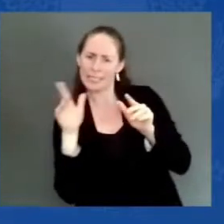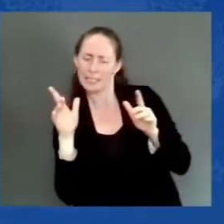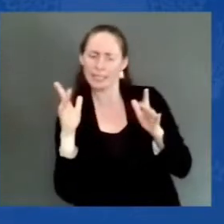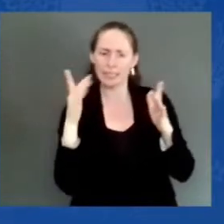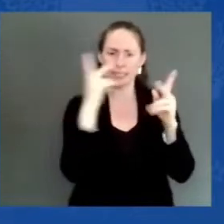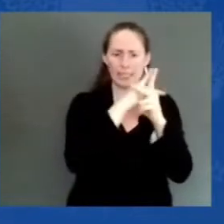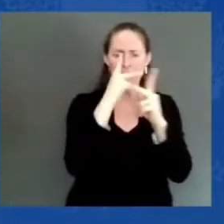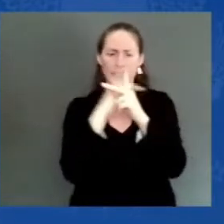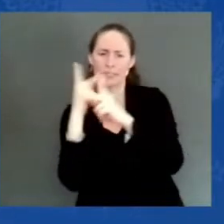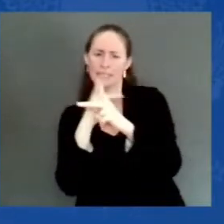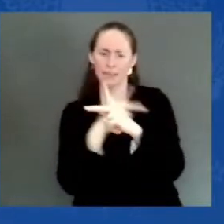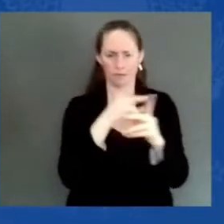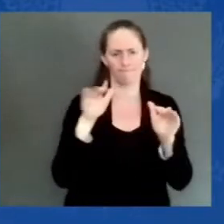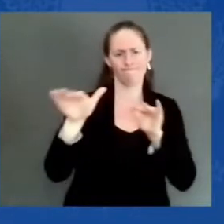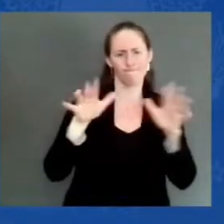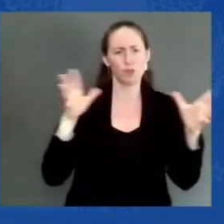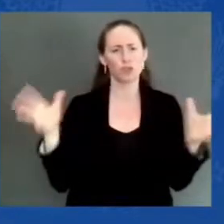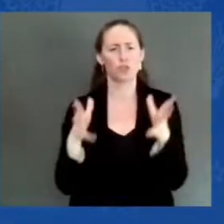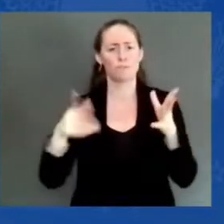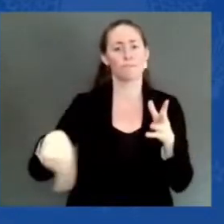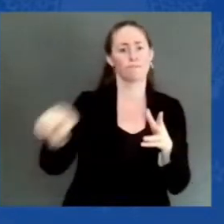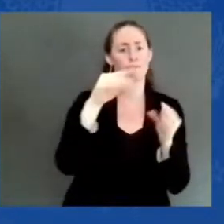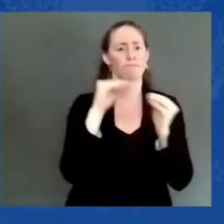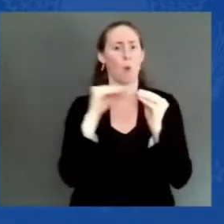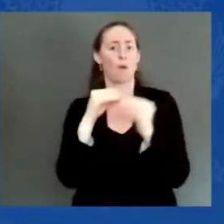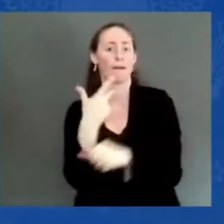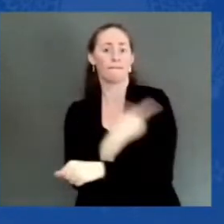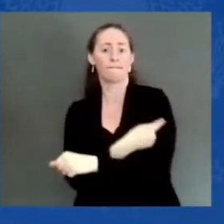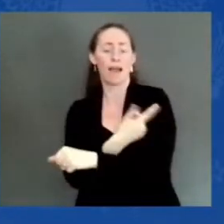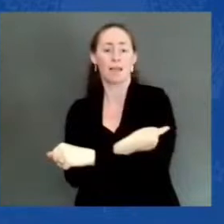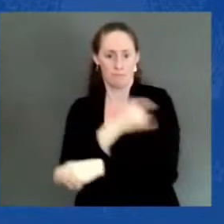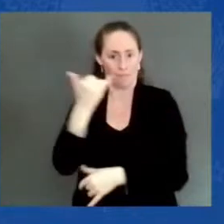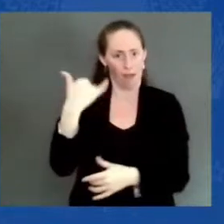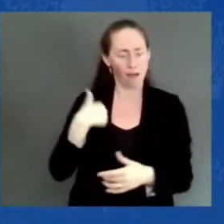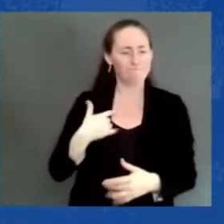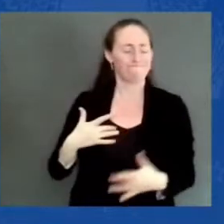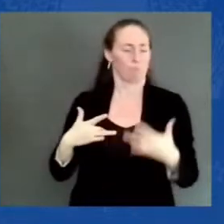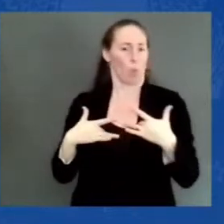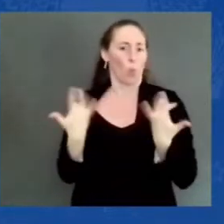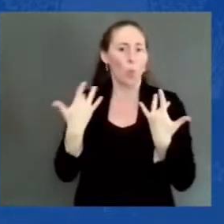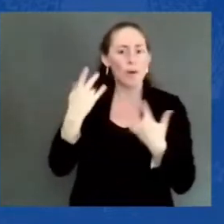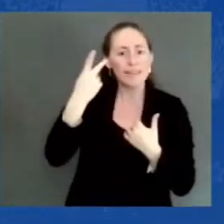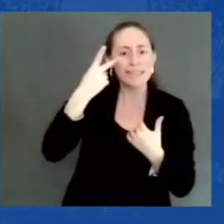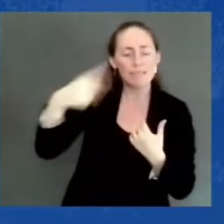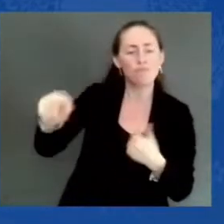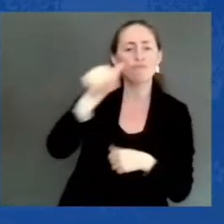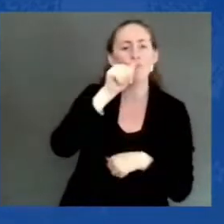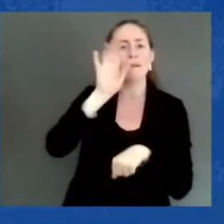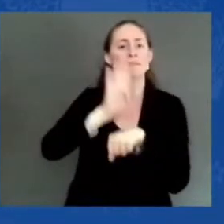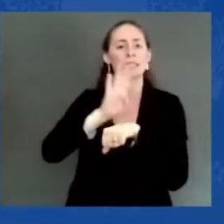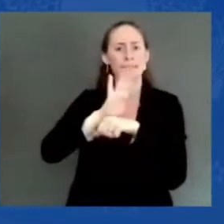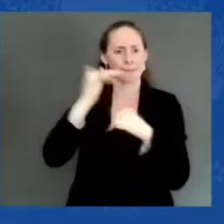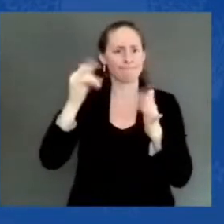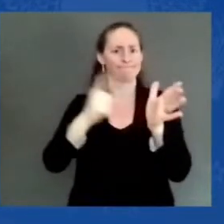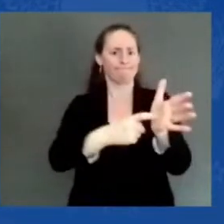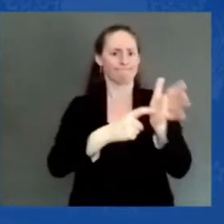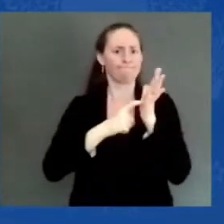to see the private sector stepping up as well. In the last week, AT&T,